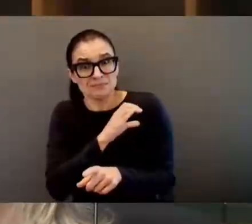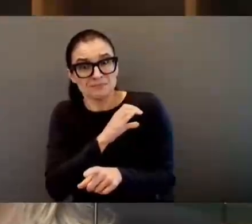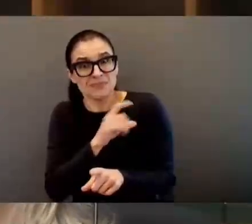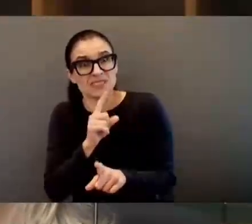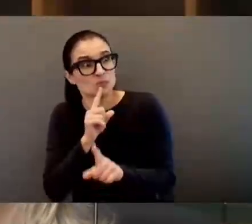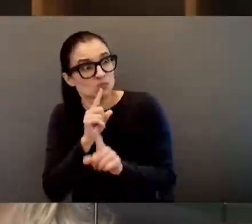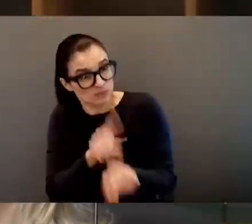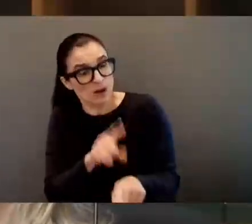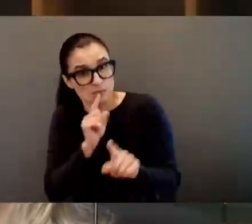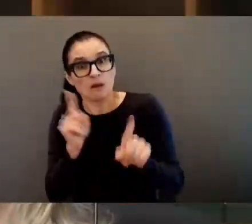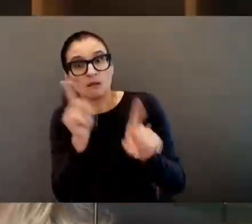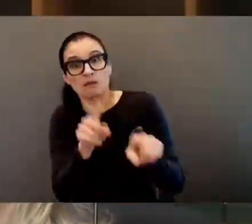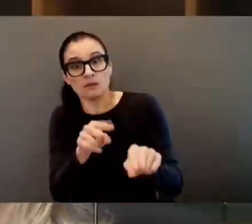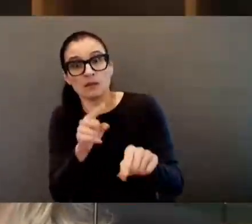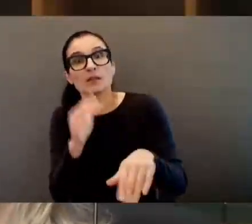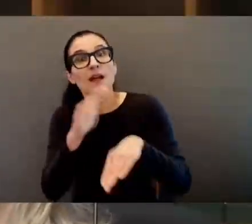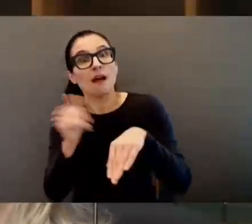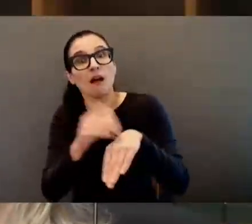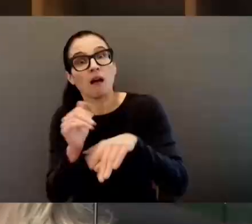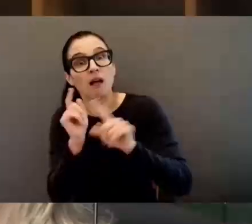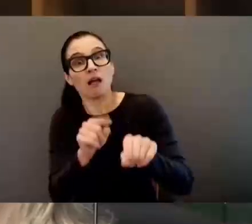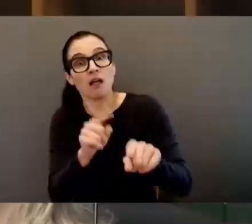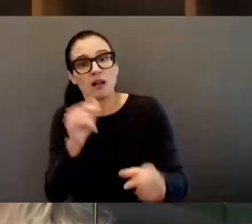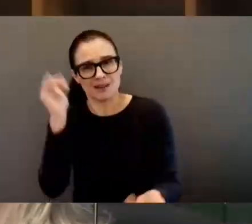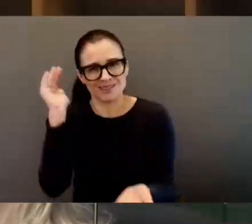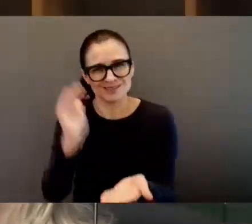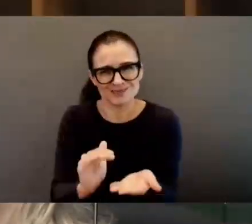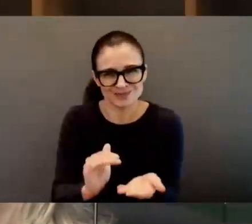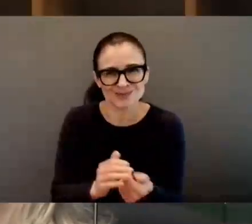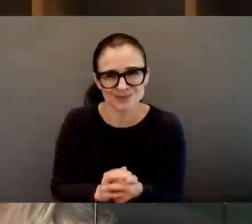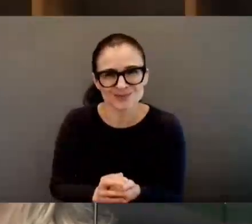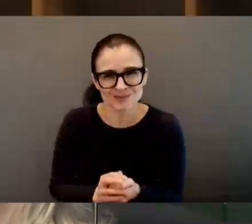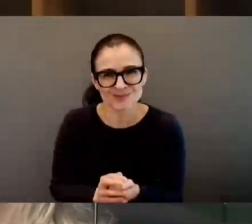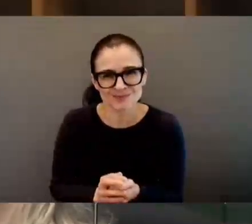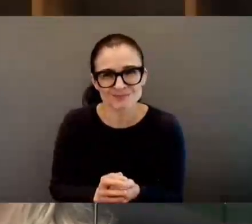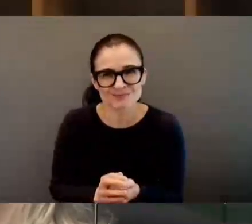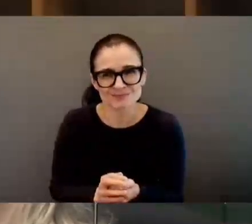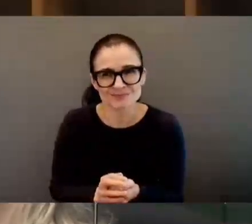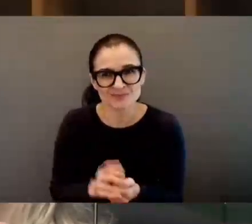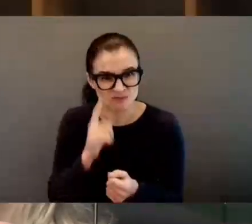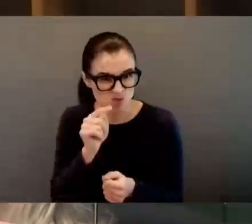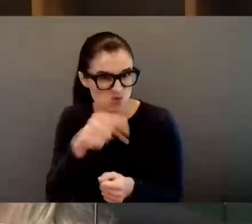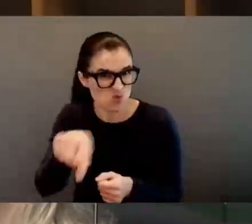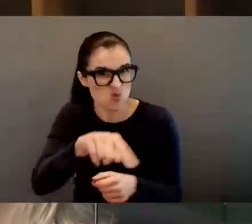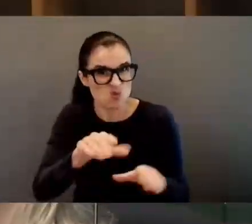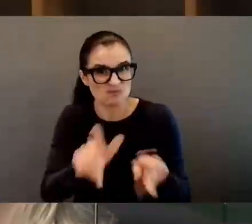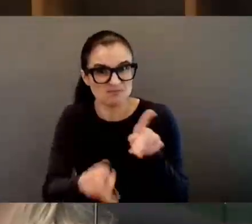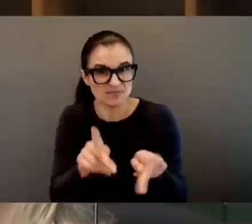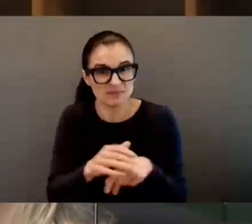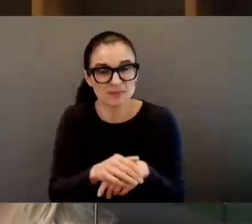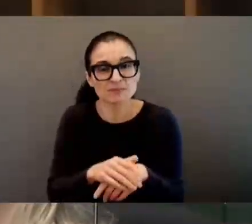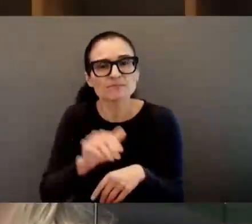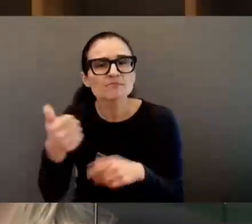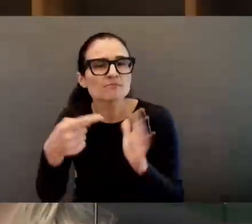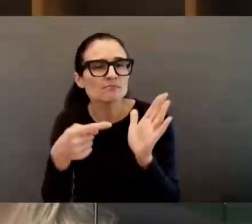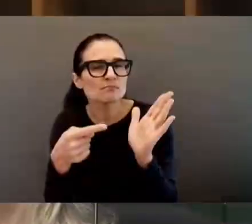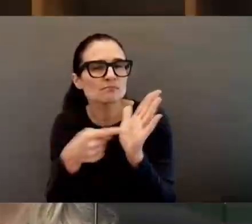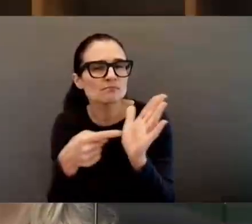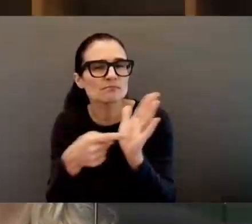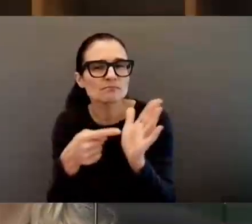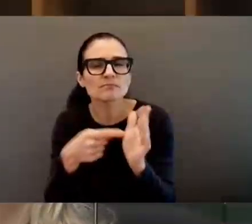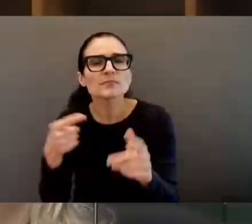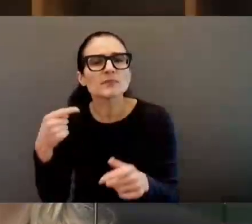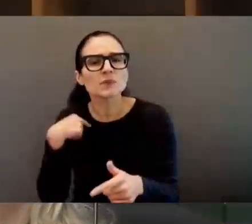bail and sentencing reform that we put on the agenda through BC's leadership that is dealing with the types of property crime that the